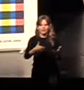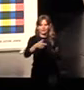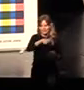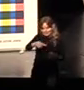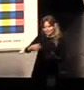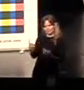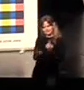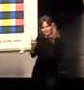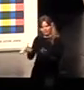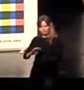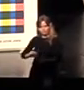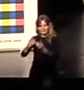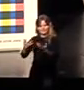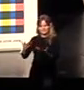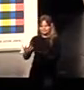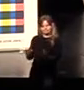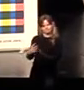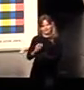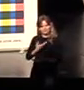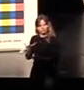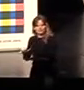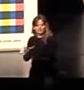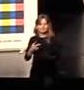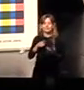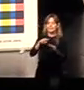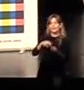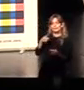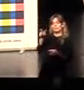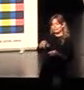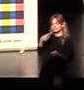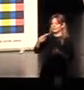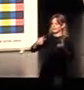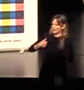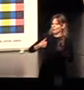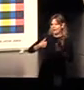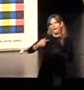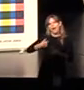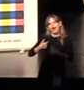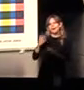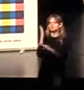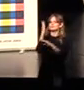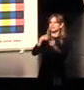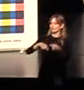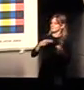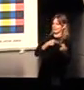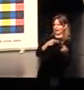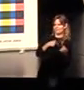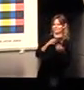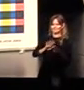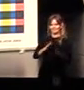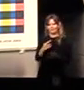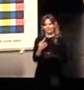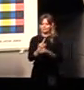all those pretending speaking in de neem op de people to speak in de neem op de woon image